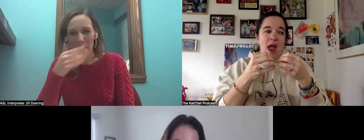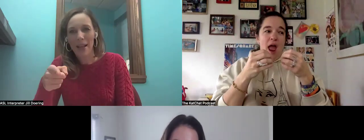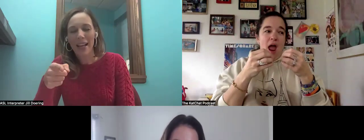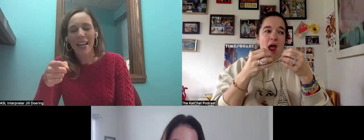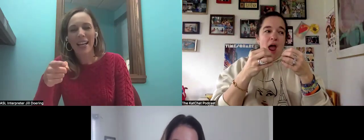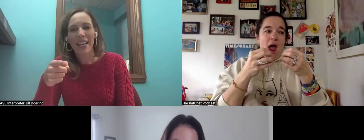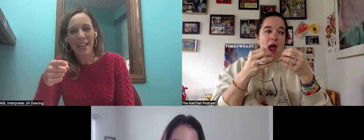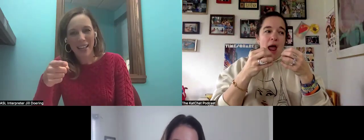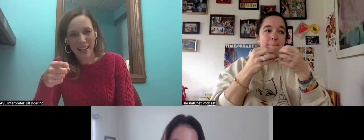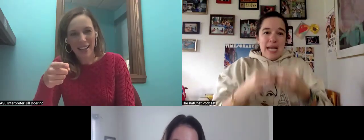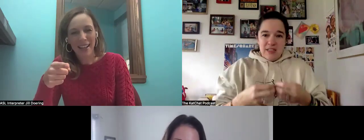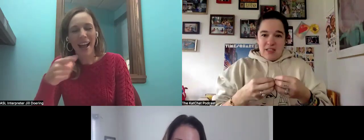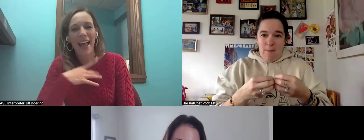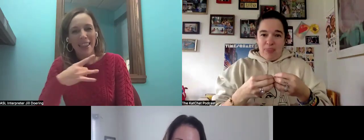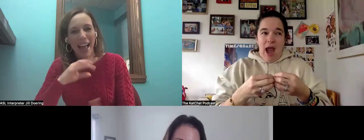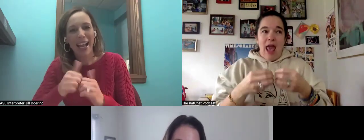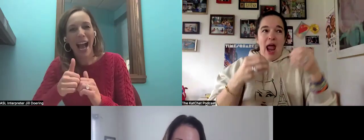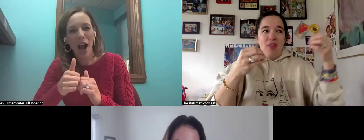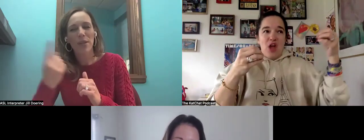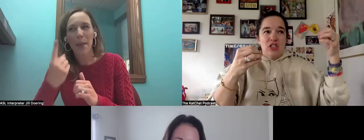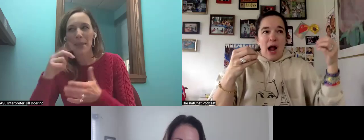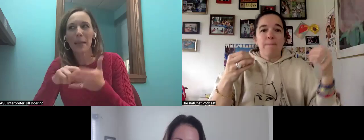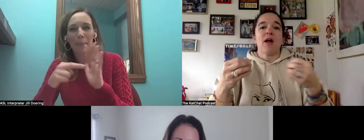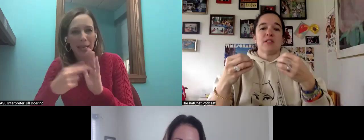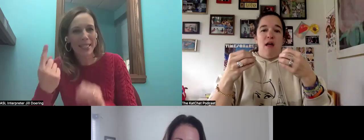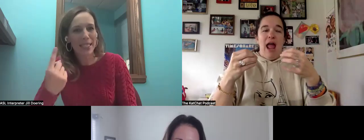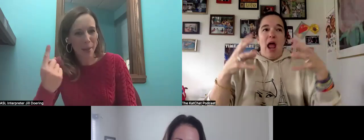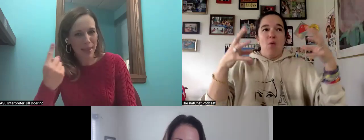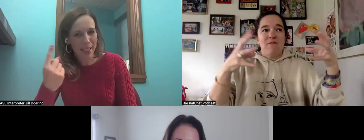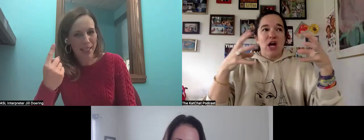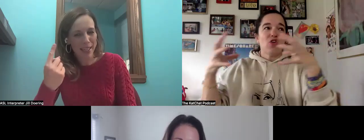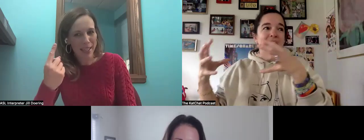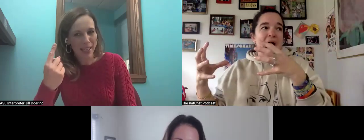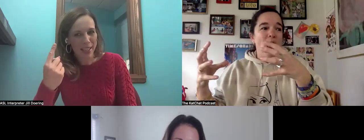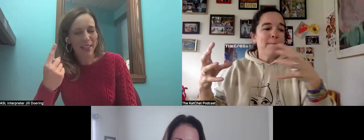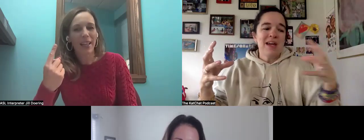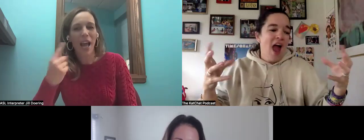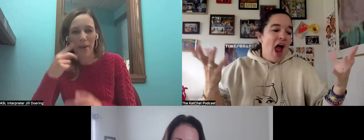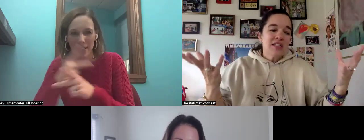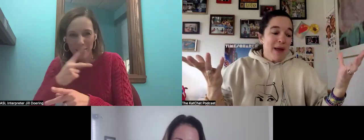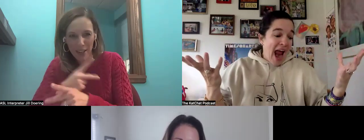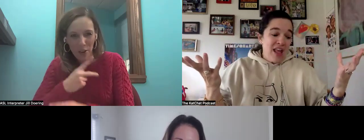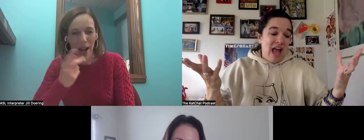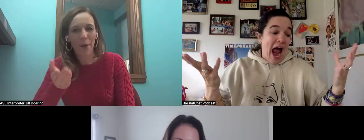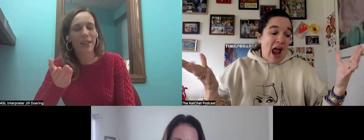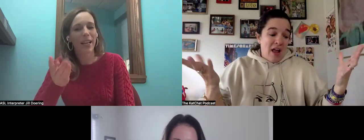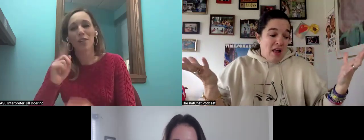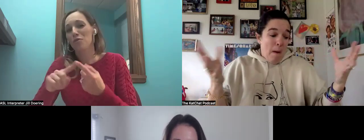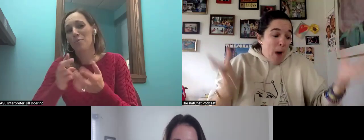something means something, and there's like a pattern, and we figure it out. I mean, to be